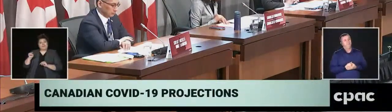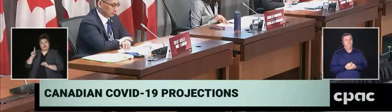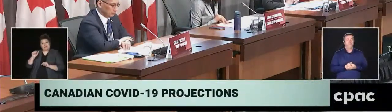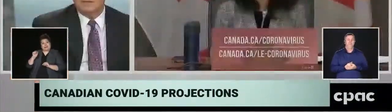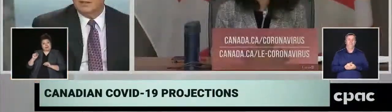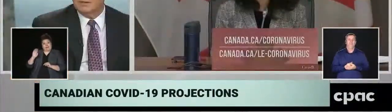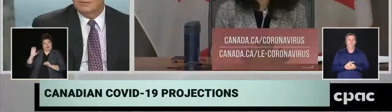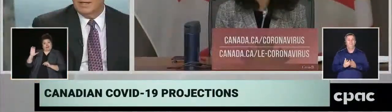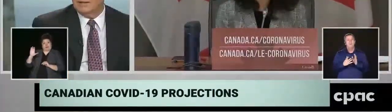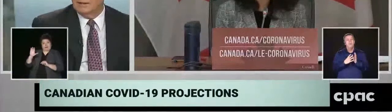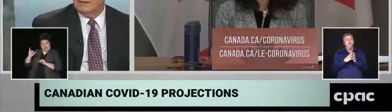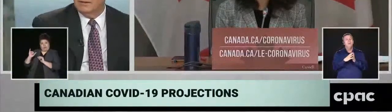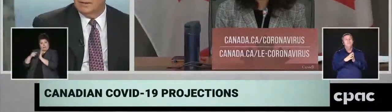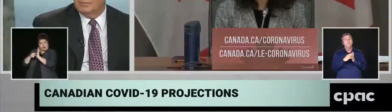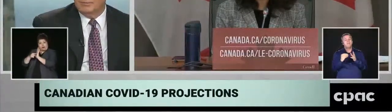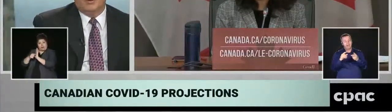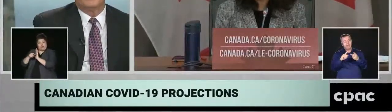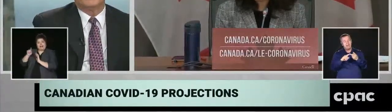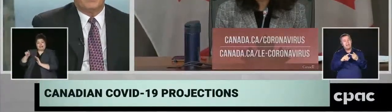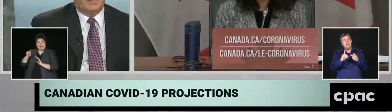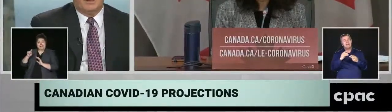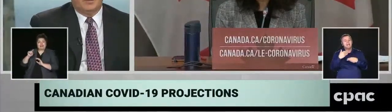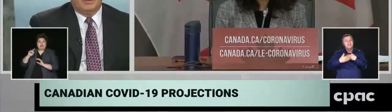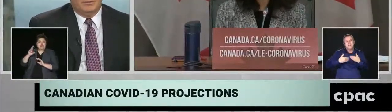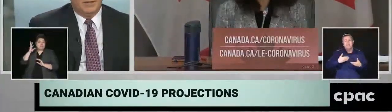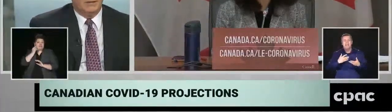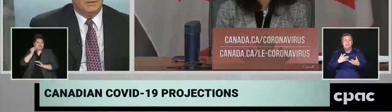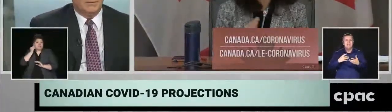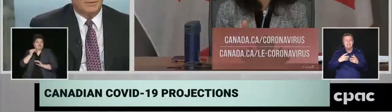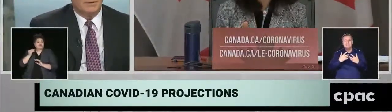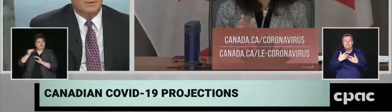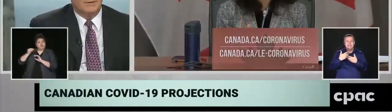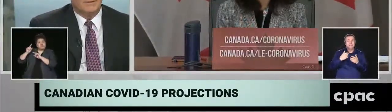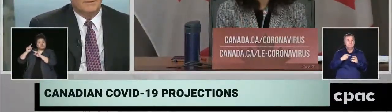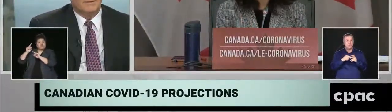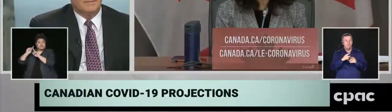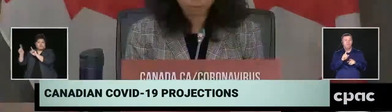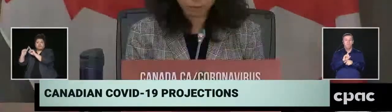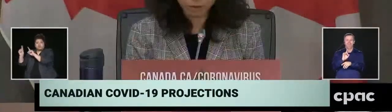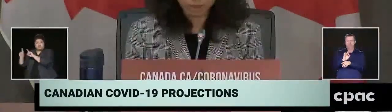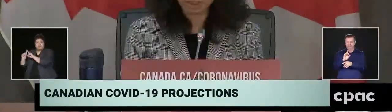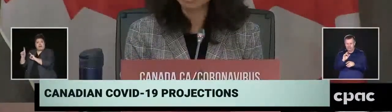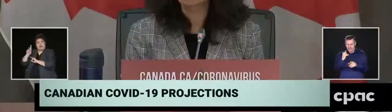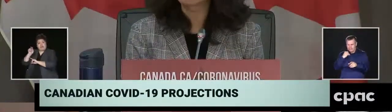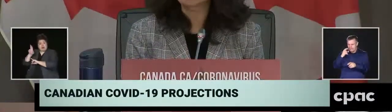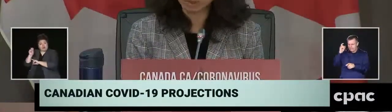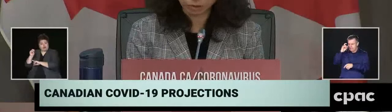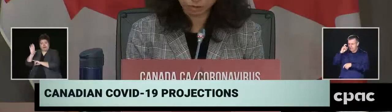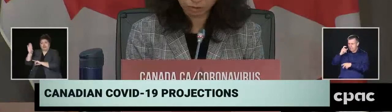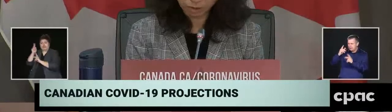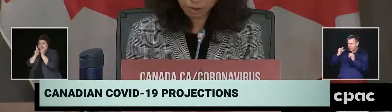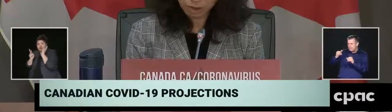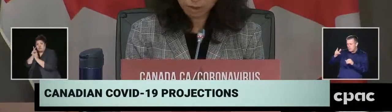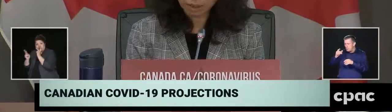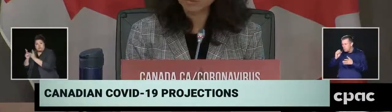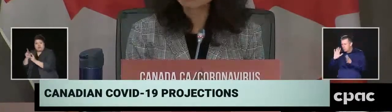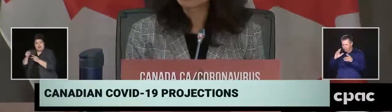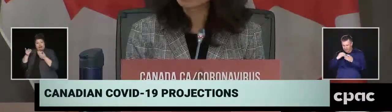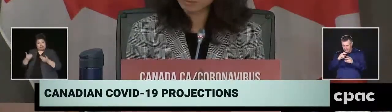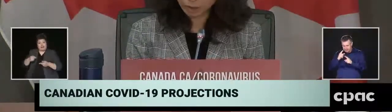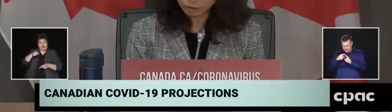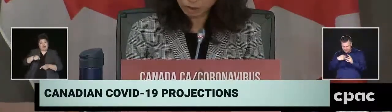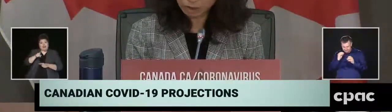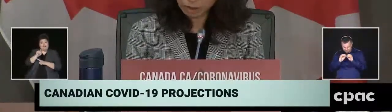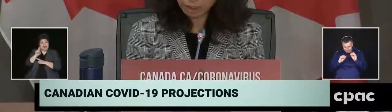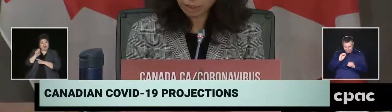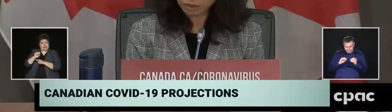models simulate the experience of individual people. So this is a novel virus. All people start as susceptible. Some will